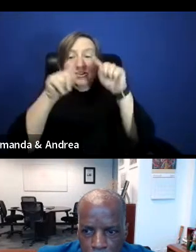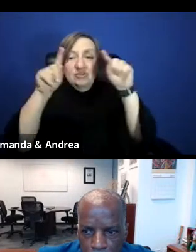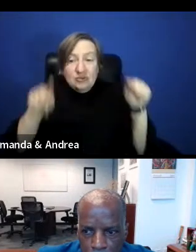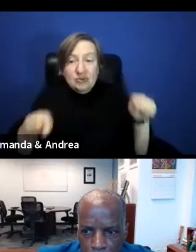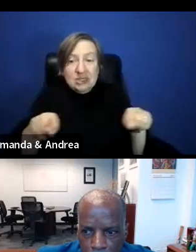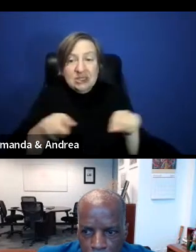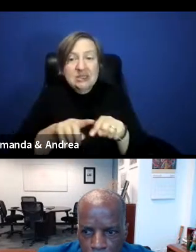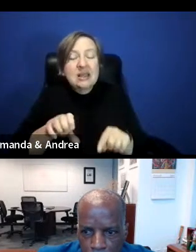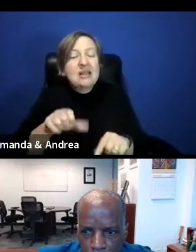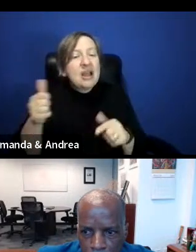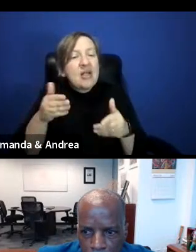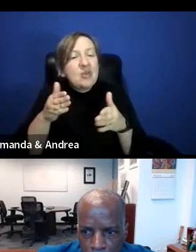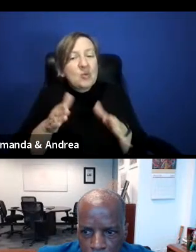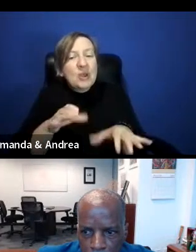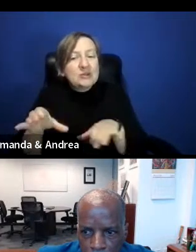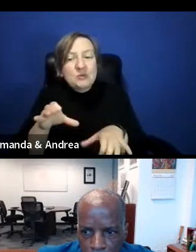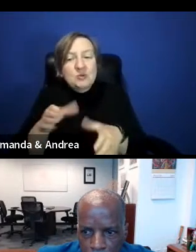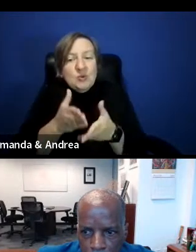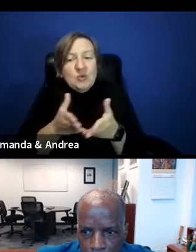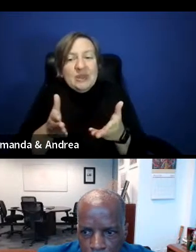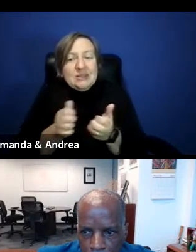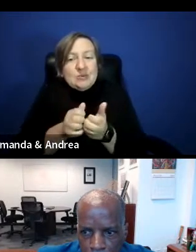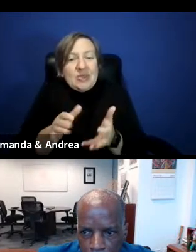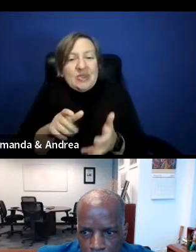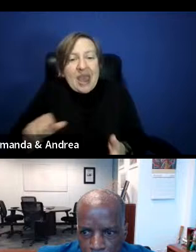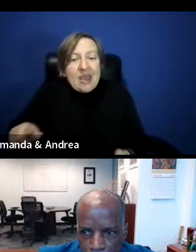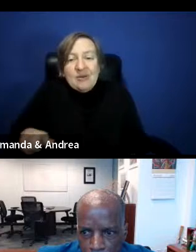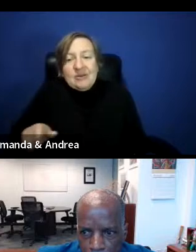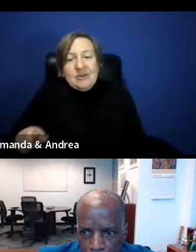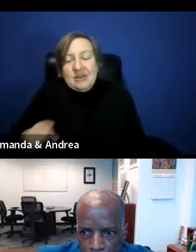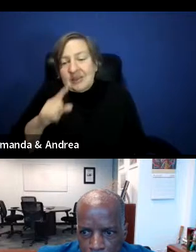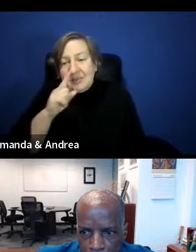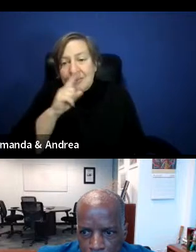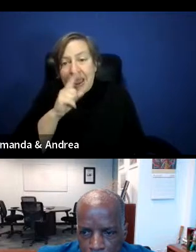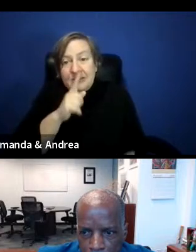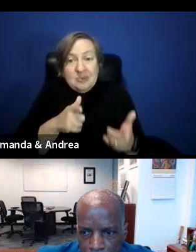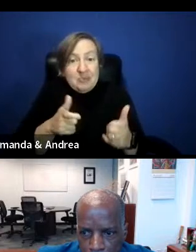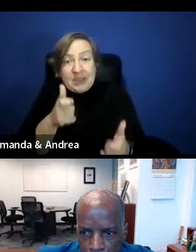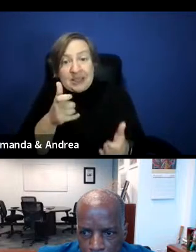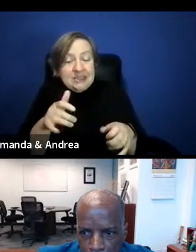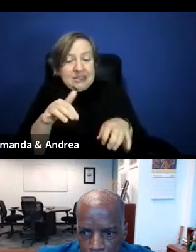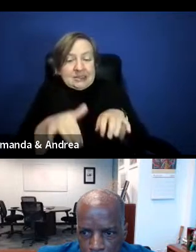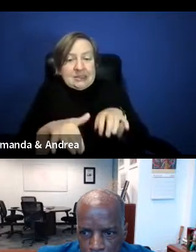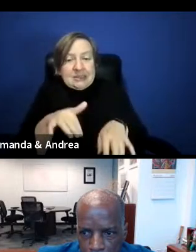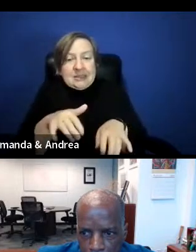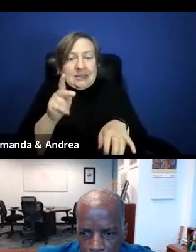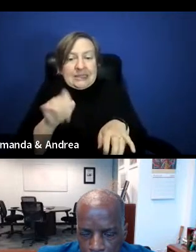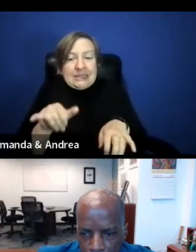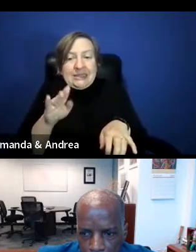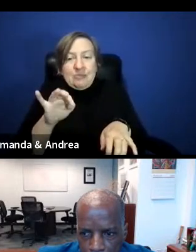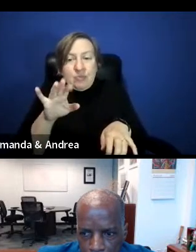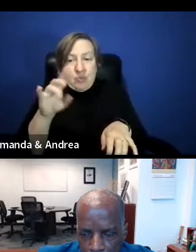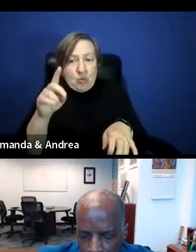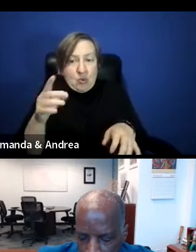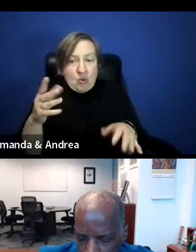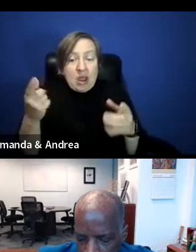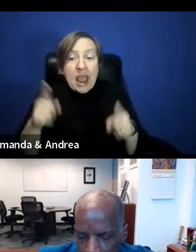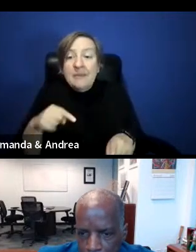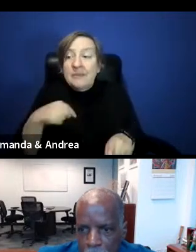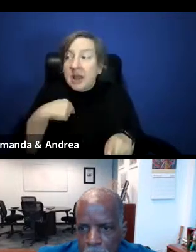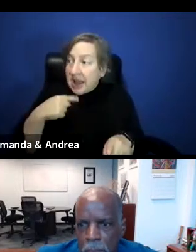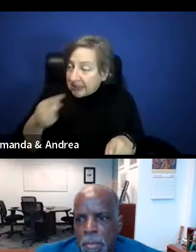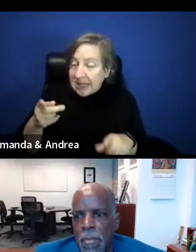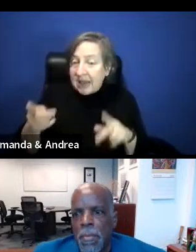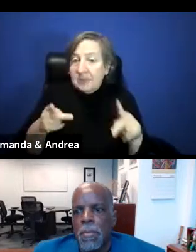things done besides using the mouse. And the biggest one is the keyboard. And what happens is that when I tell